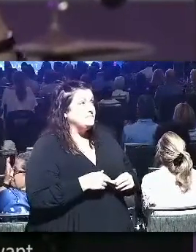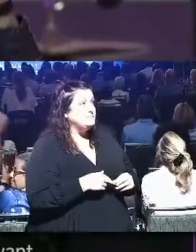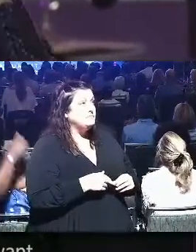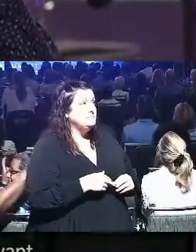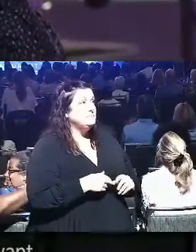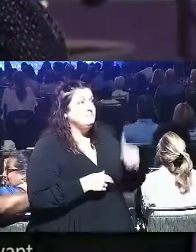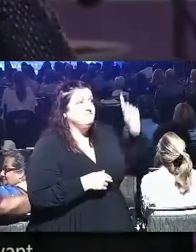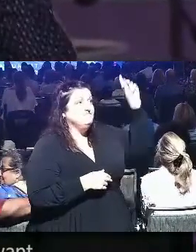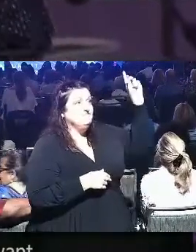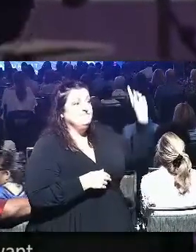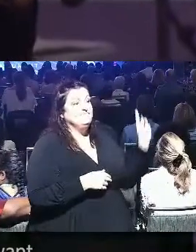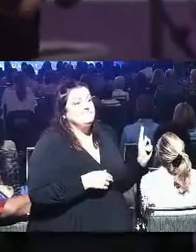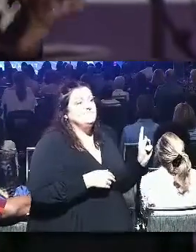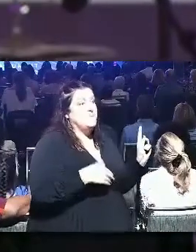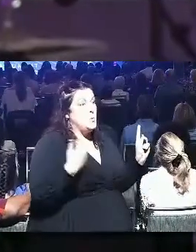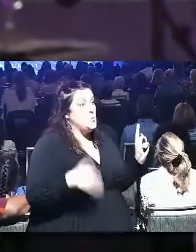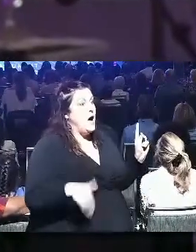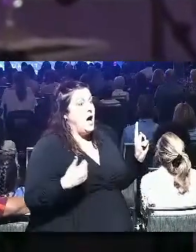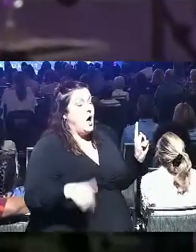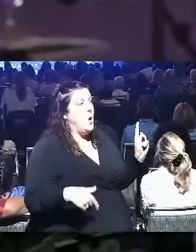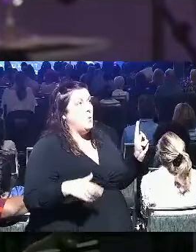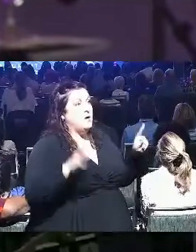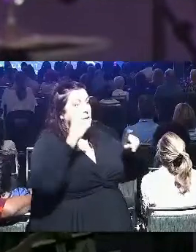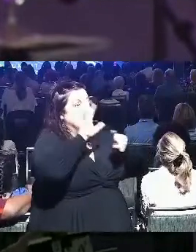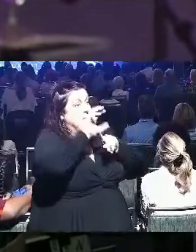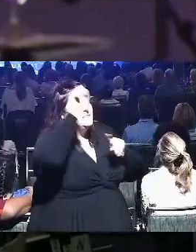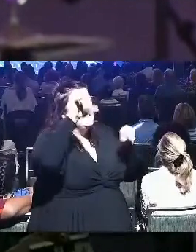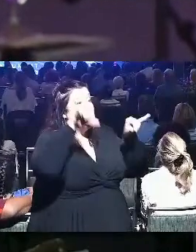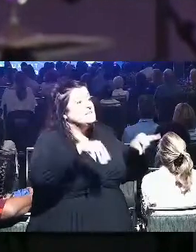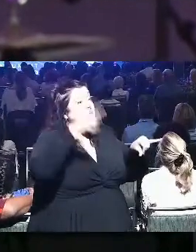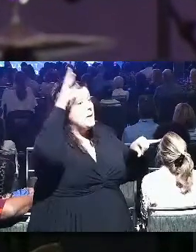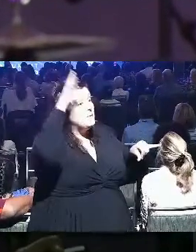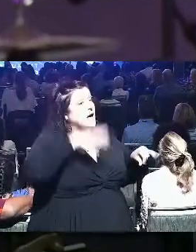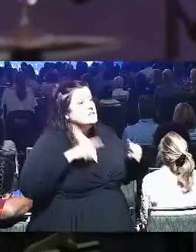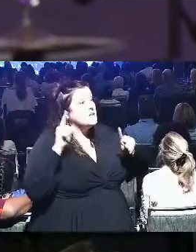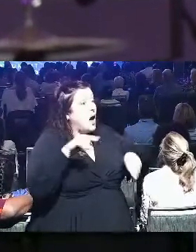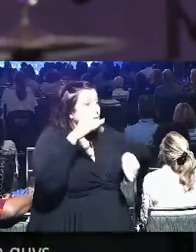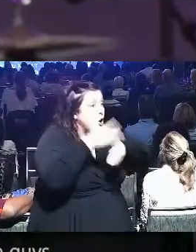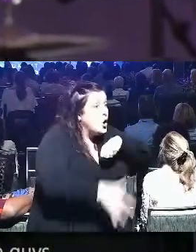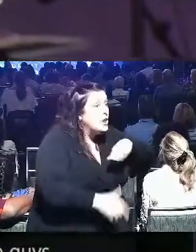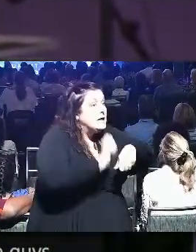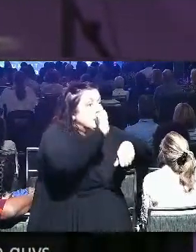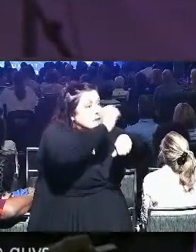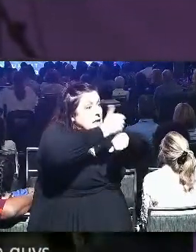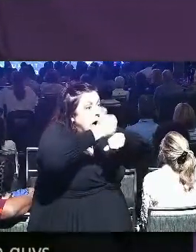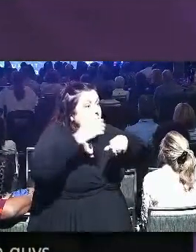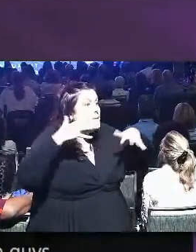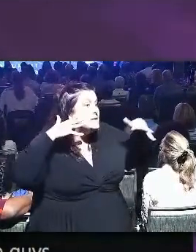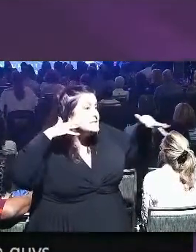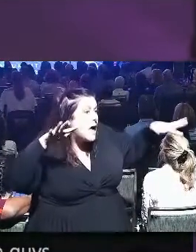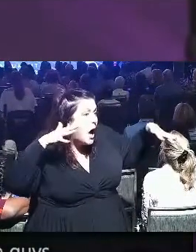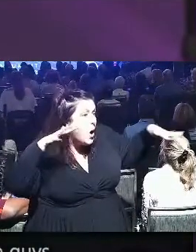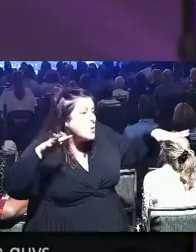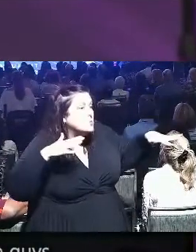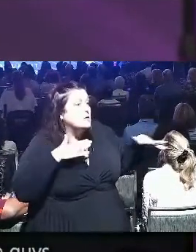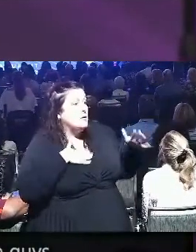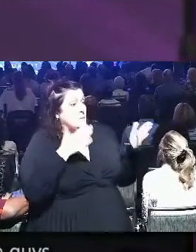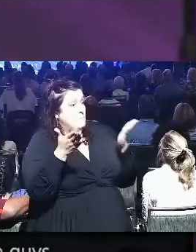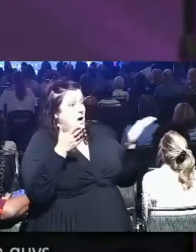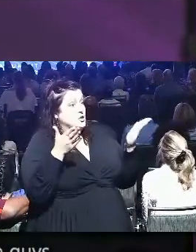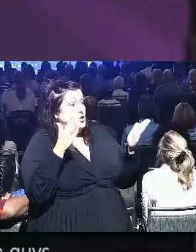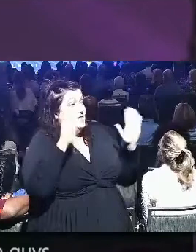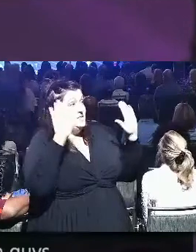These guys have not only blown it out here, these are the same guys that come early and set up the sound at my service